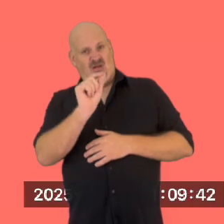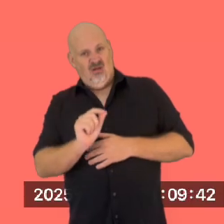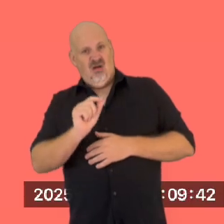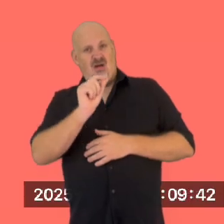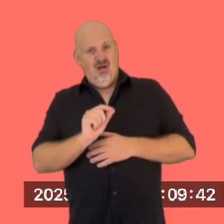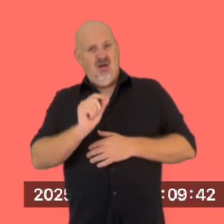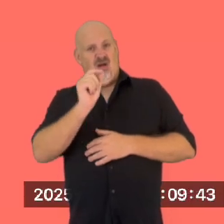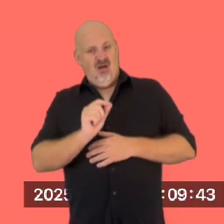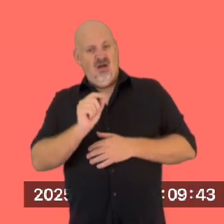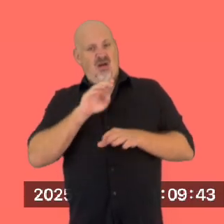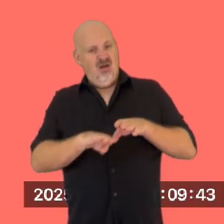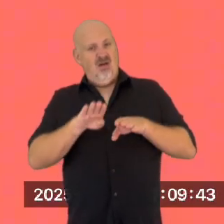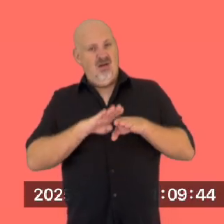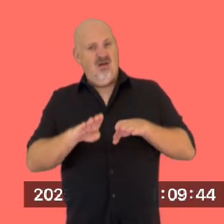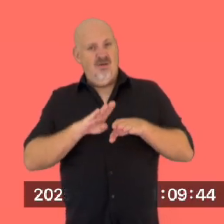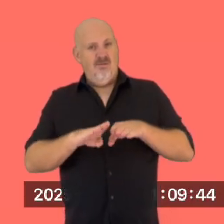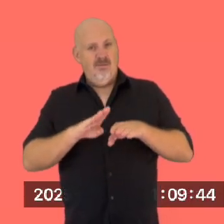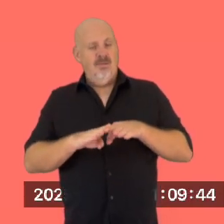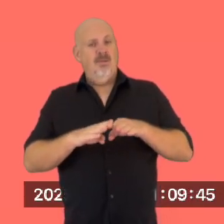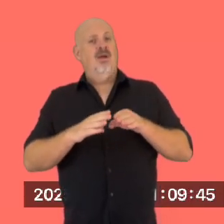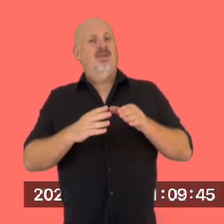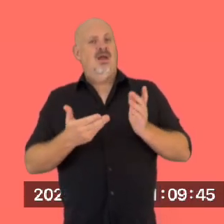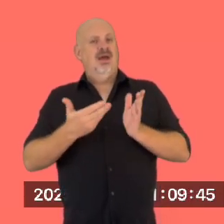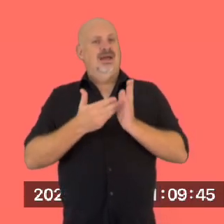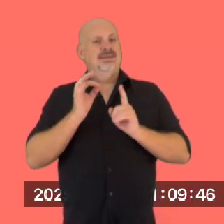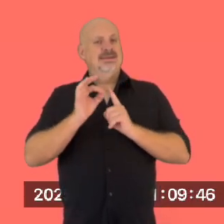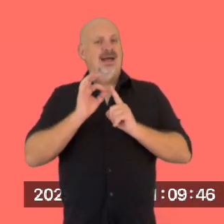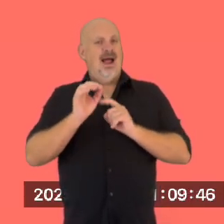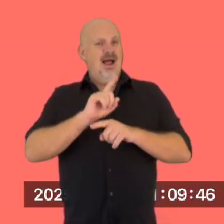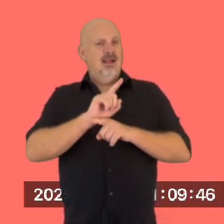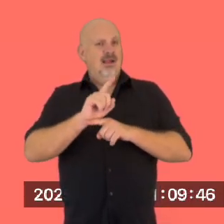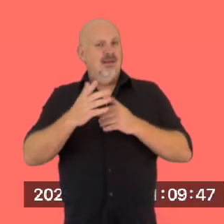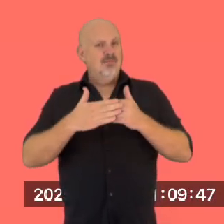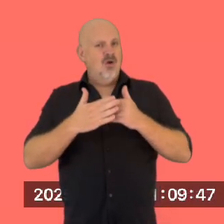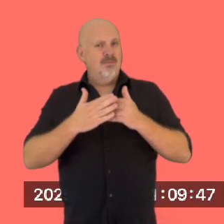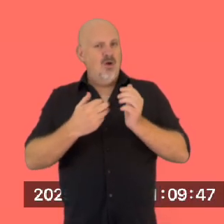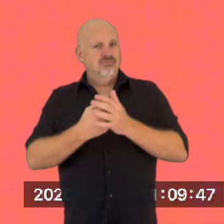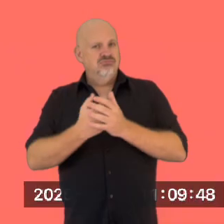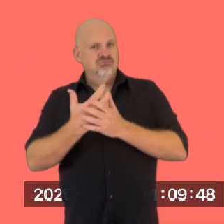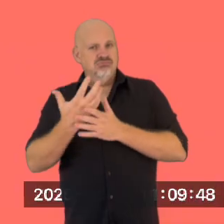a few of those. You can then do into something that's a little bit more detailed.